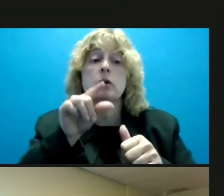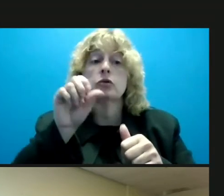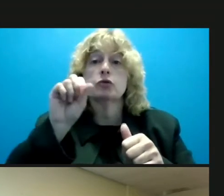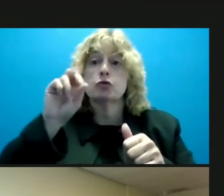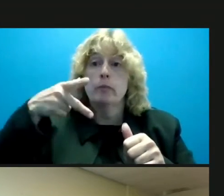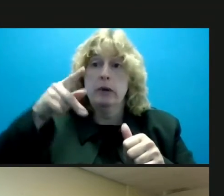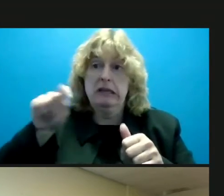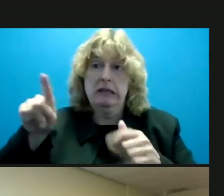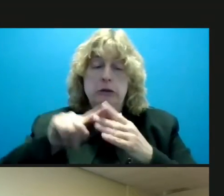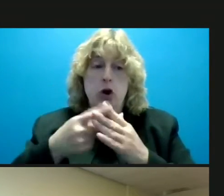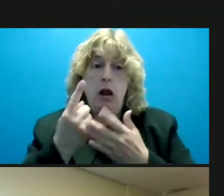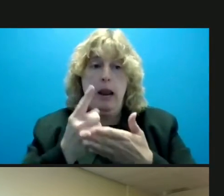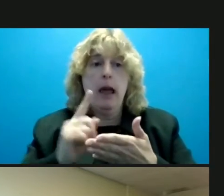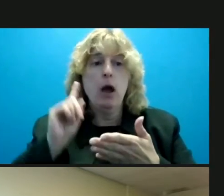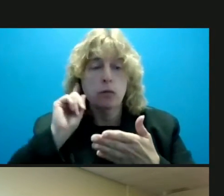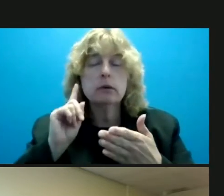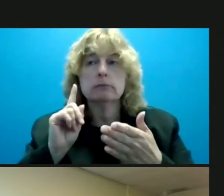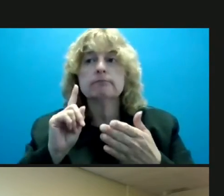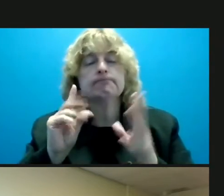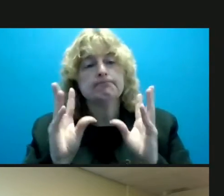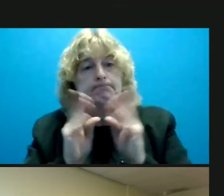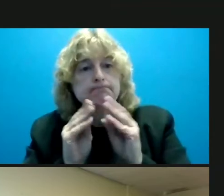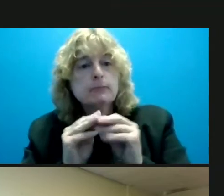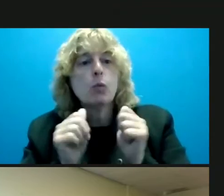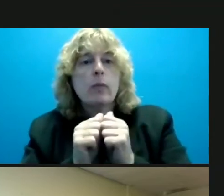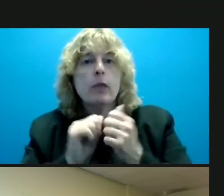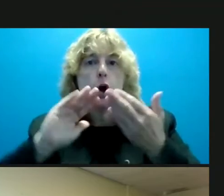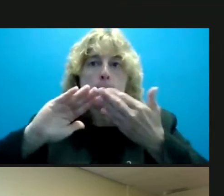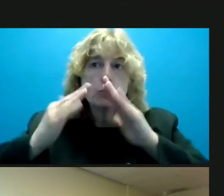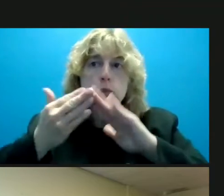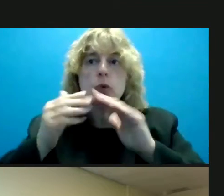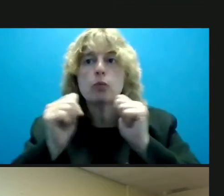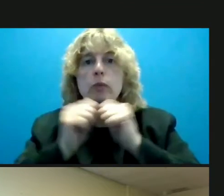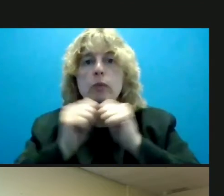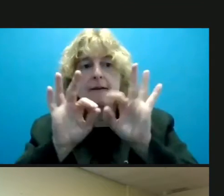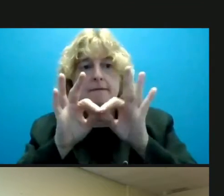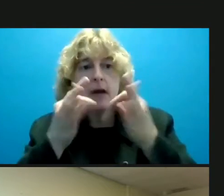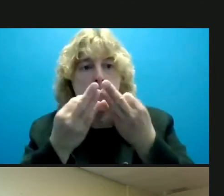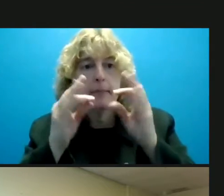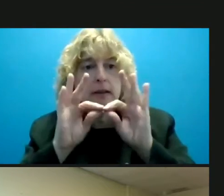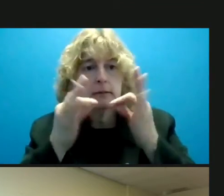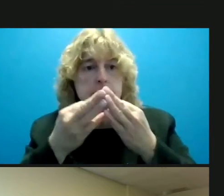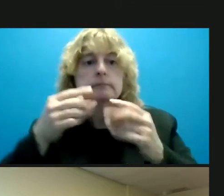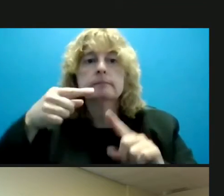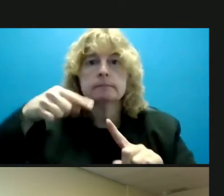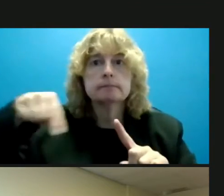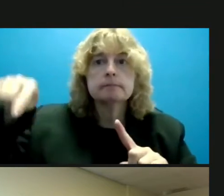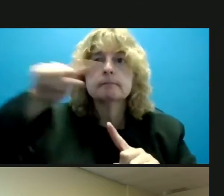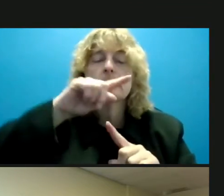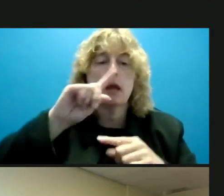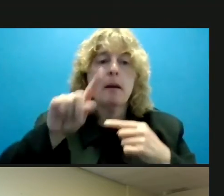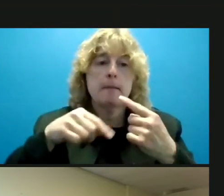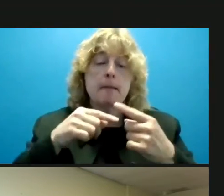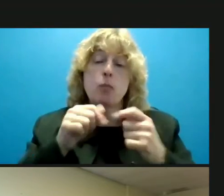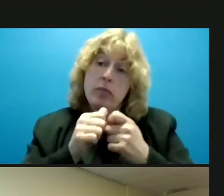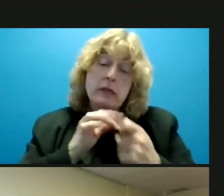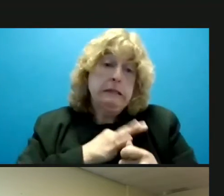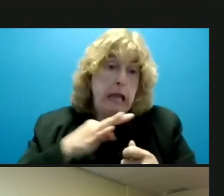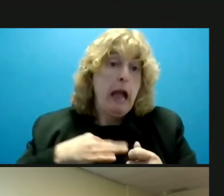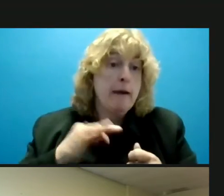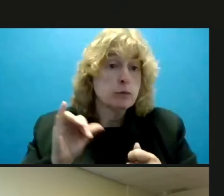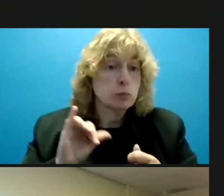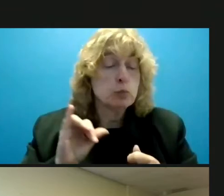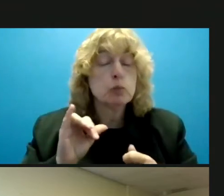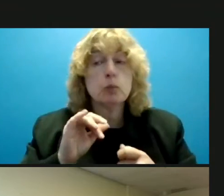with the community, with families, with our staff around our return to school in the fall, as well as